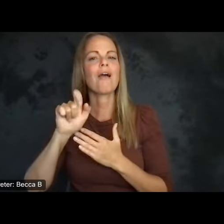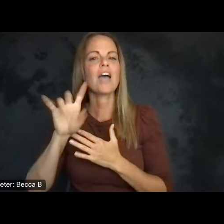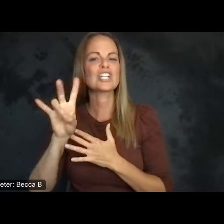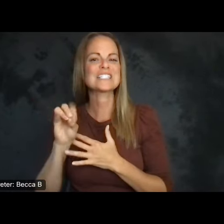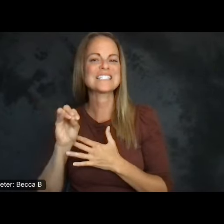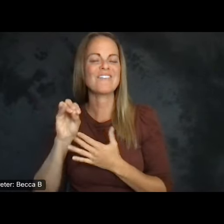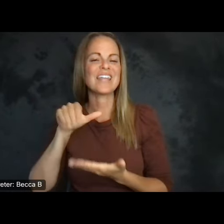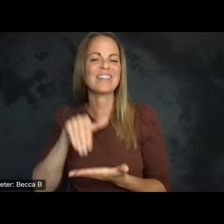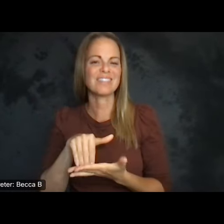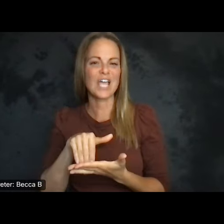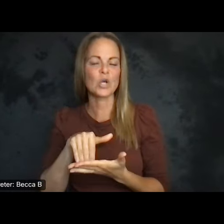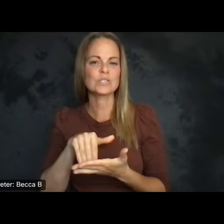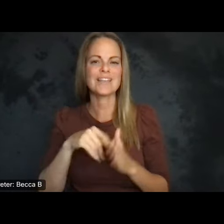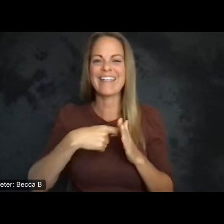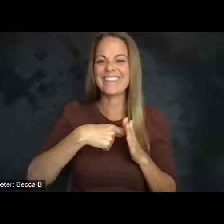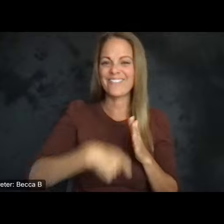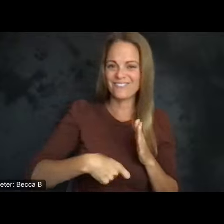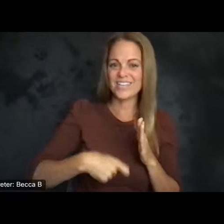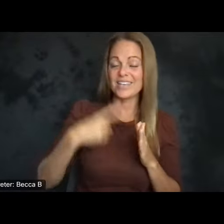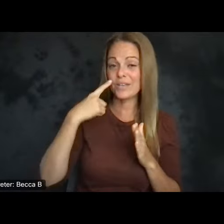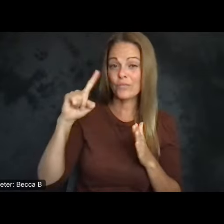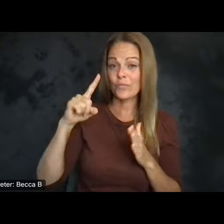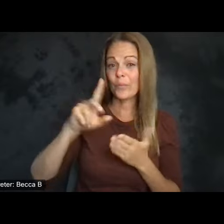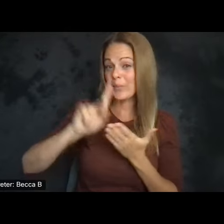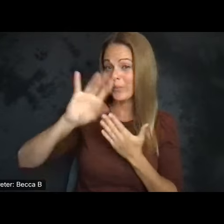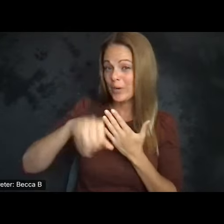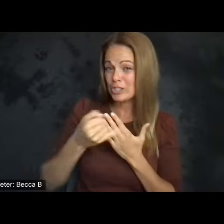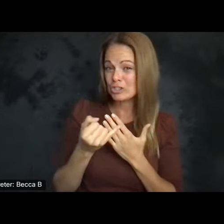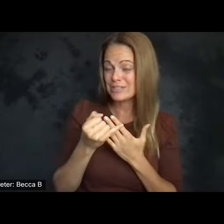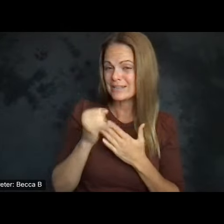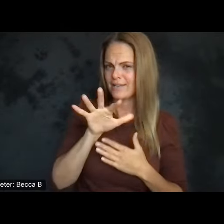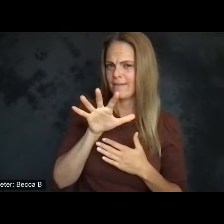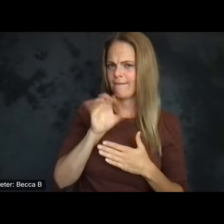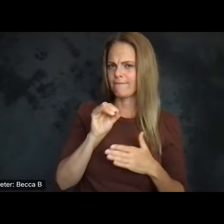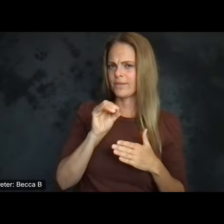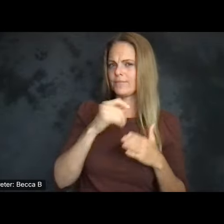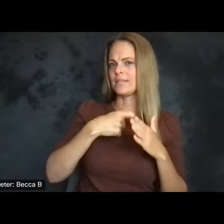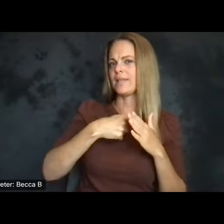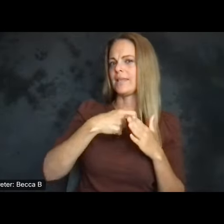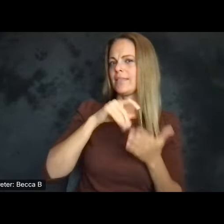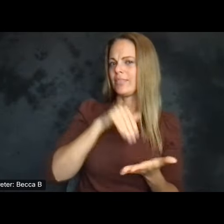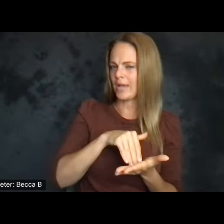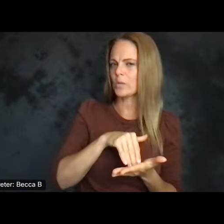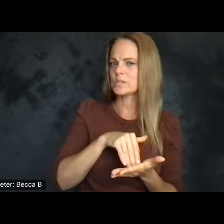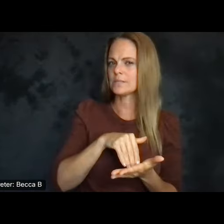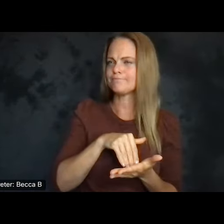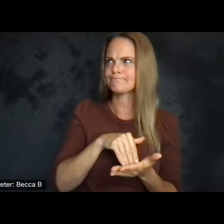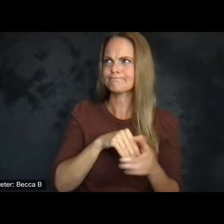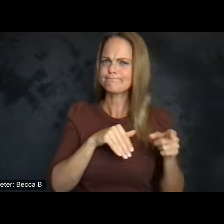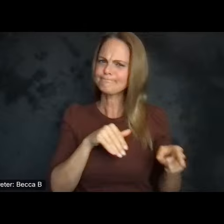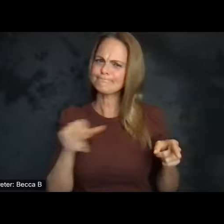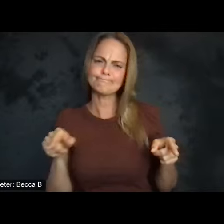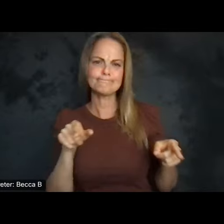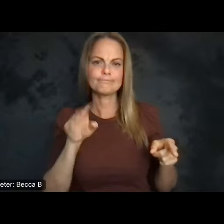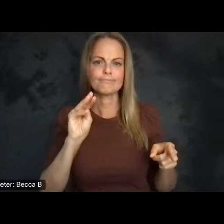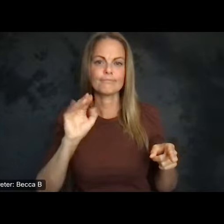$170,000, and then the fee for that project is $50,000. And then if you look like the Milford